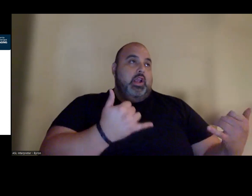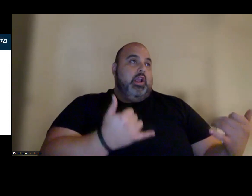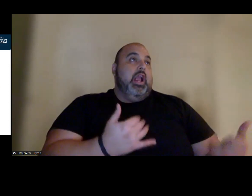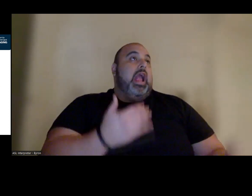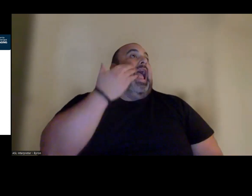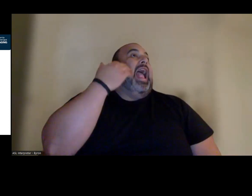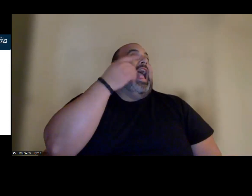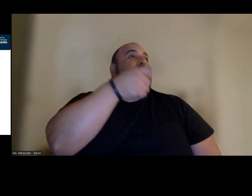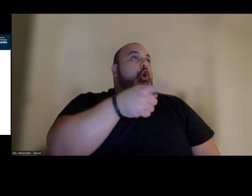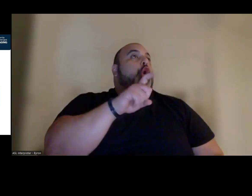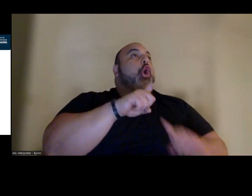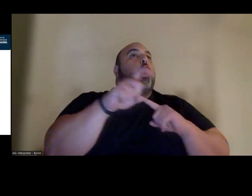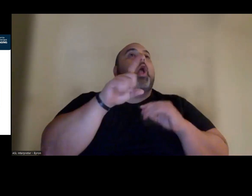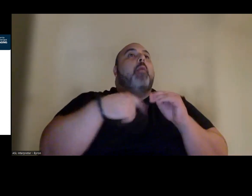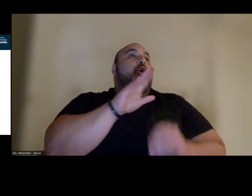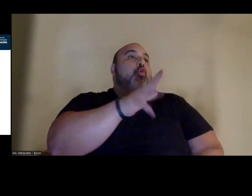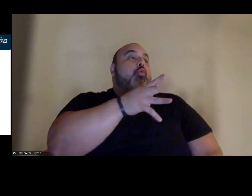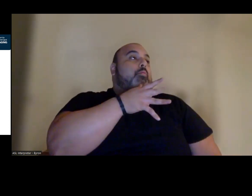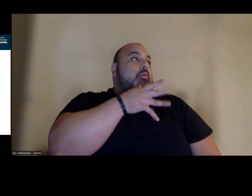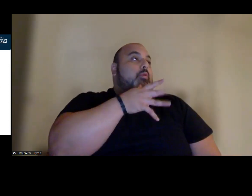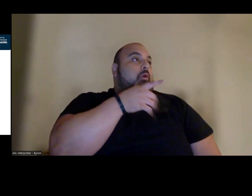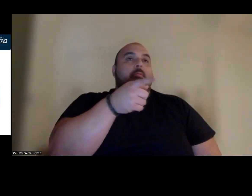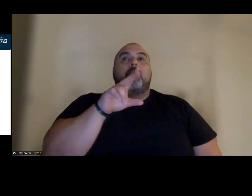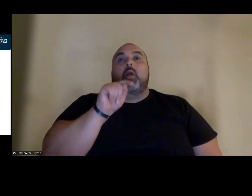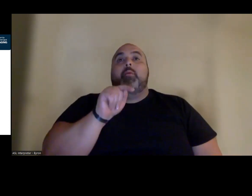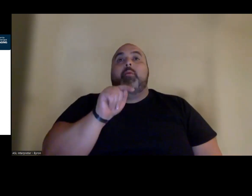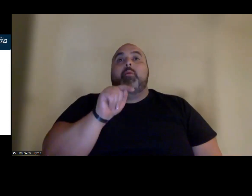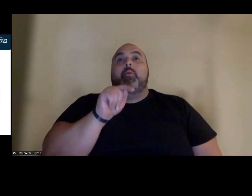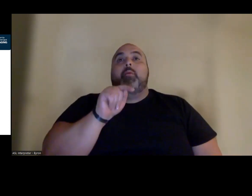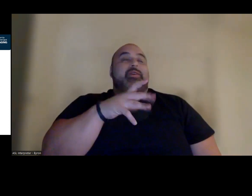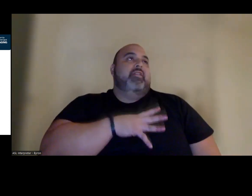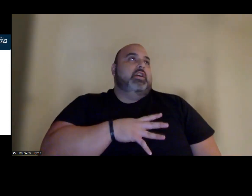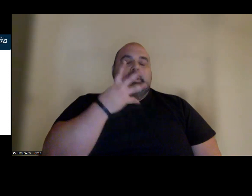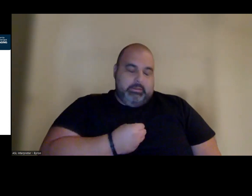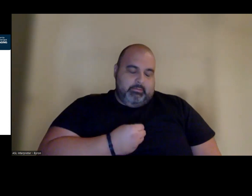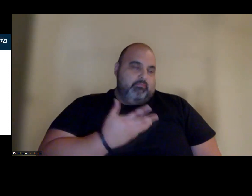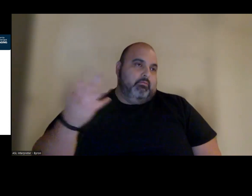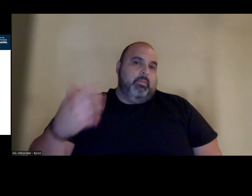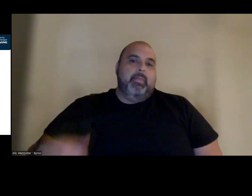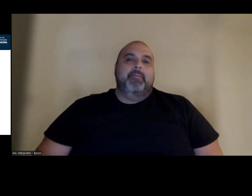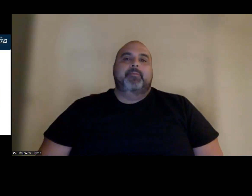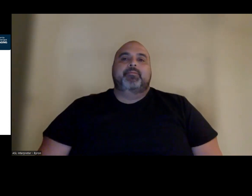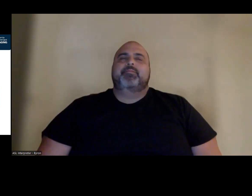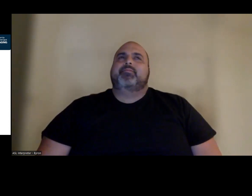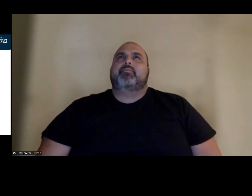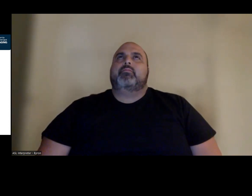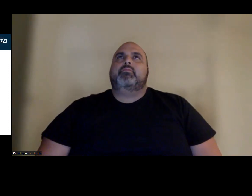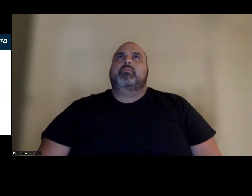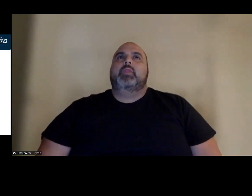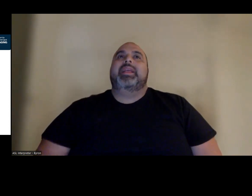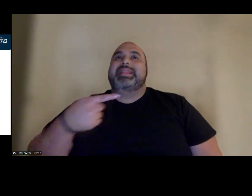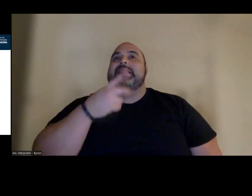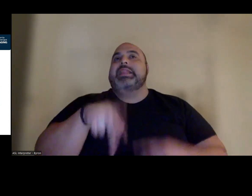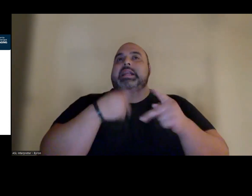you're talking, you're calling about your mom, but she's fine. She's asleep. Um, this is the kind of